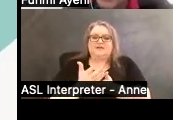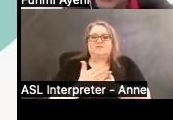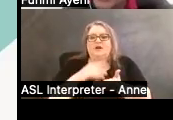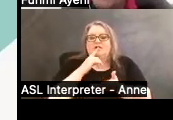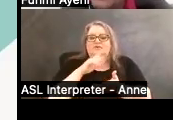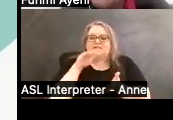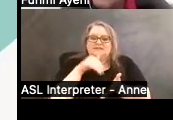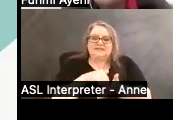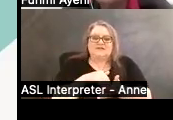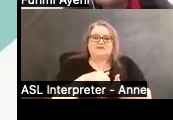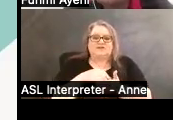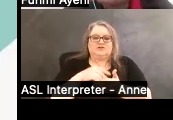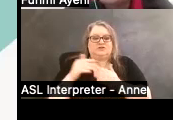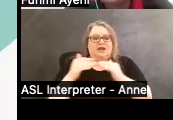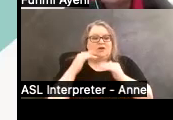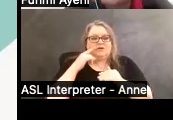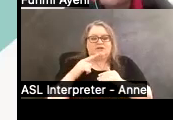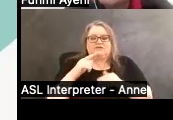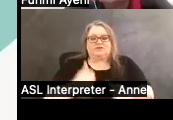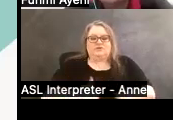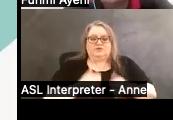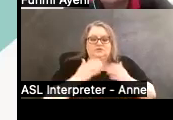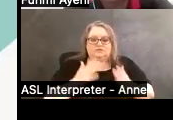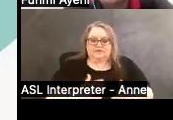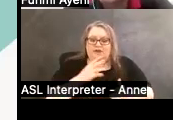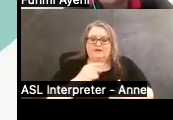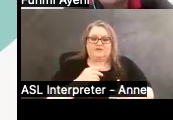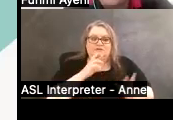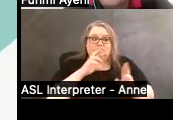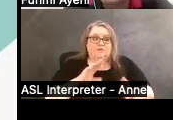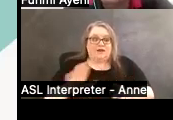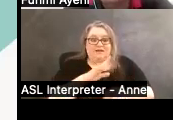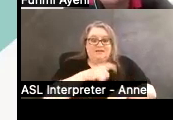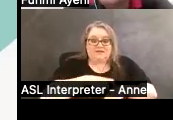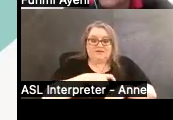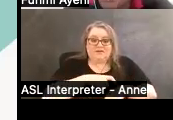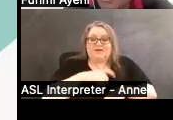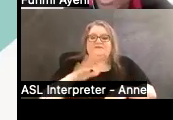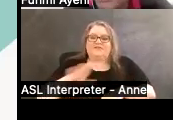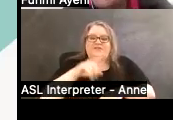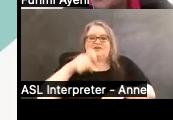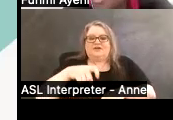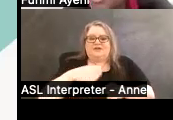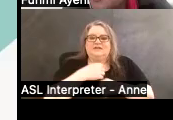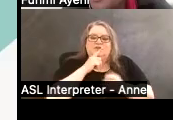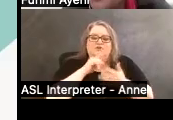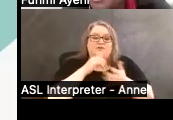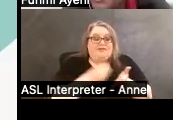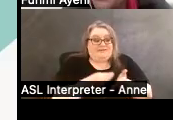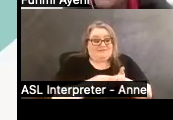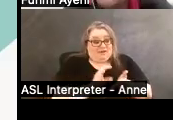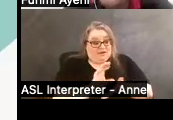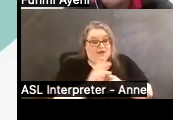centering equity for survivors and responding to their needs is making sure that the funding that we provide is responsive to